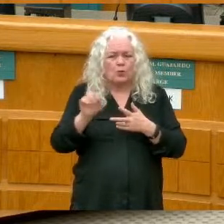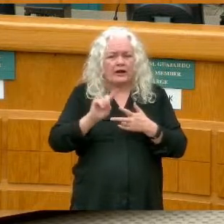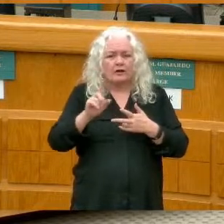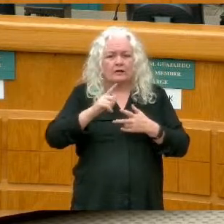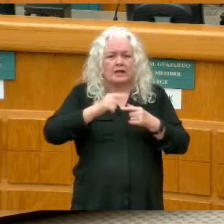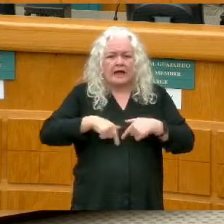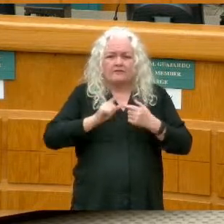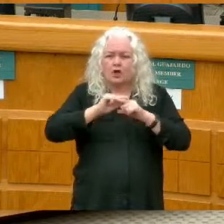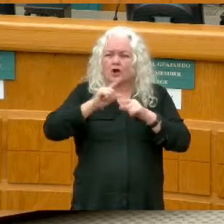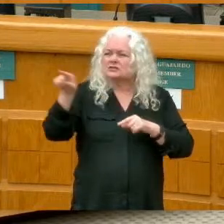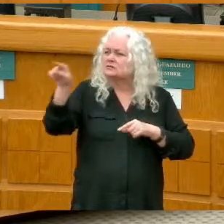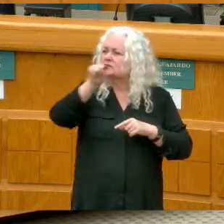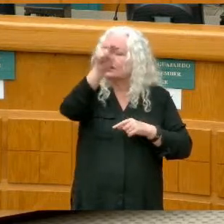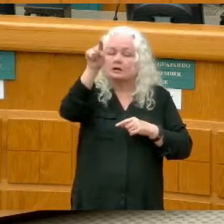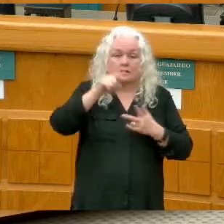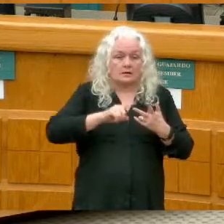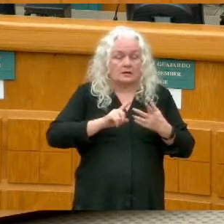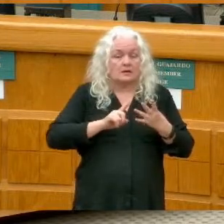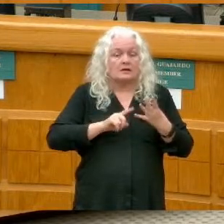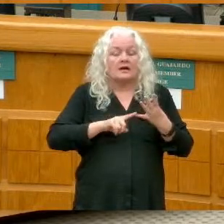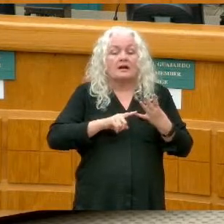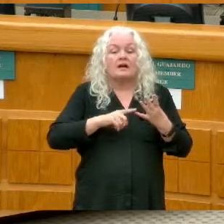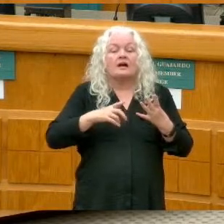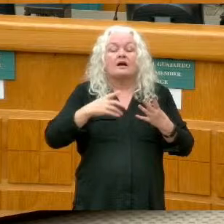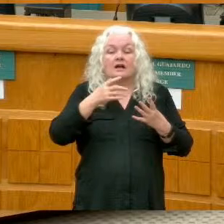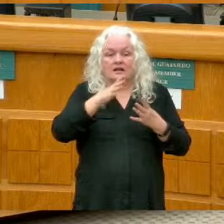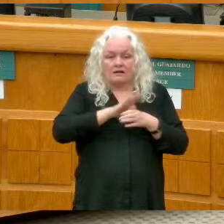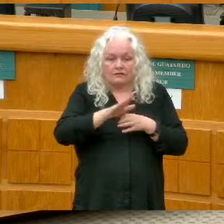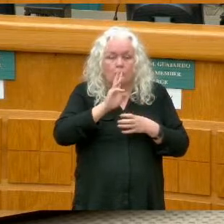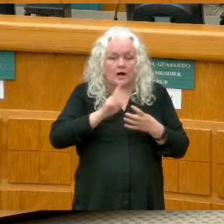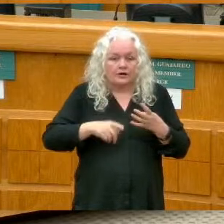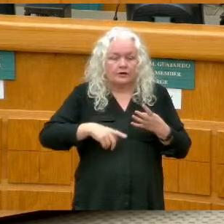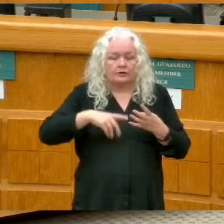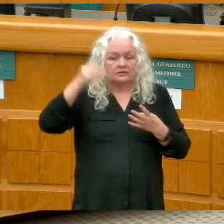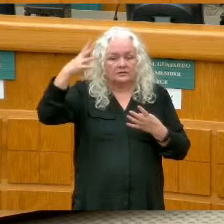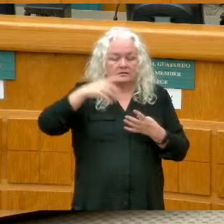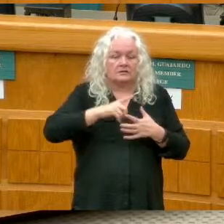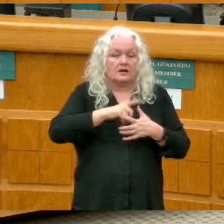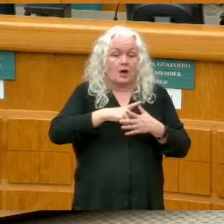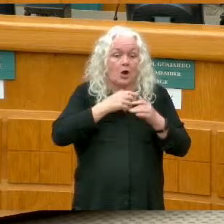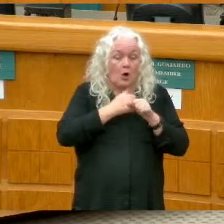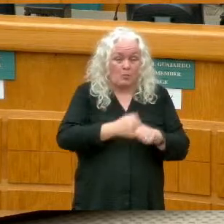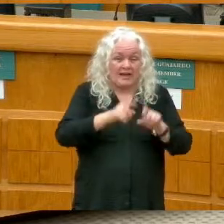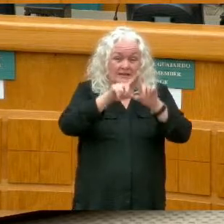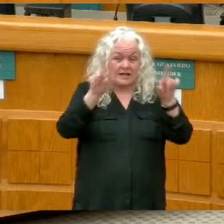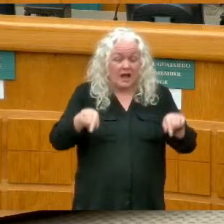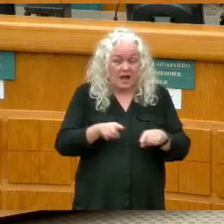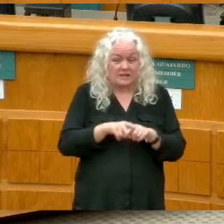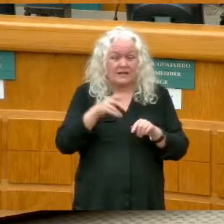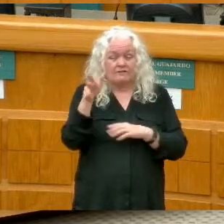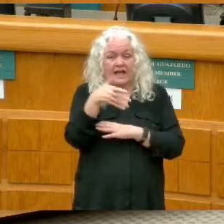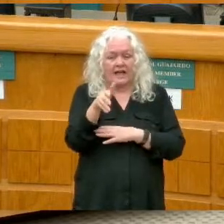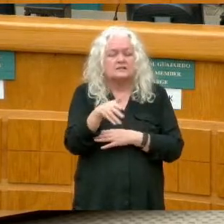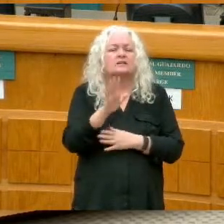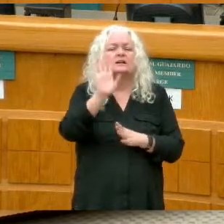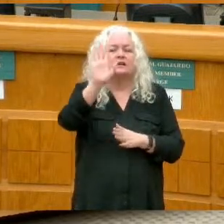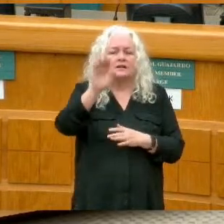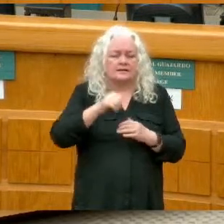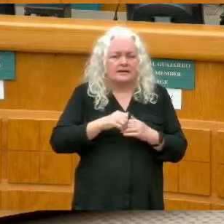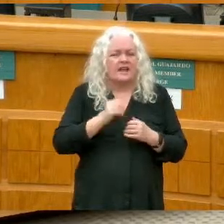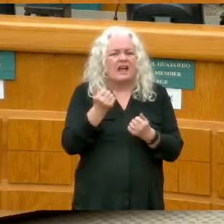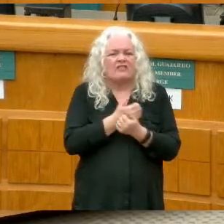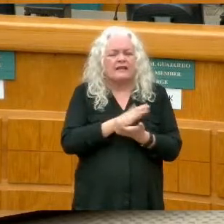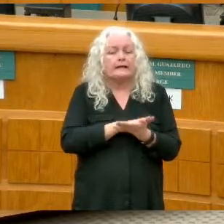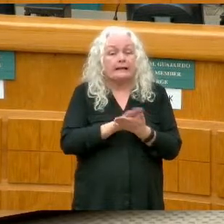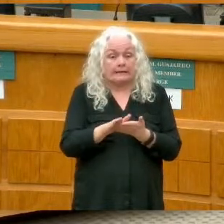lifeguards are. Keep hydrated, sunscreen, obey posted signs and flags. Hey, keep everything clean